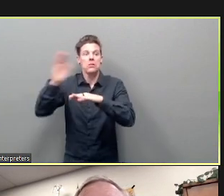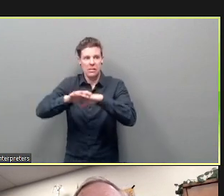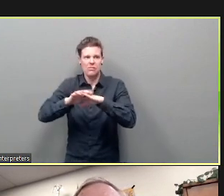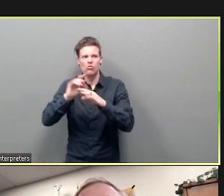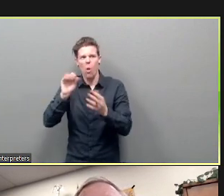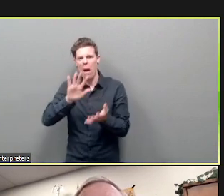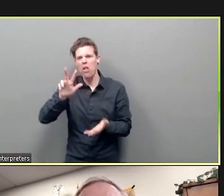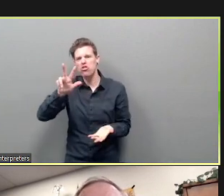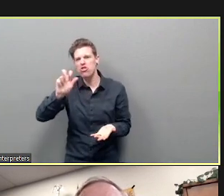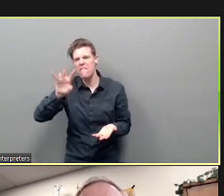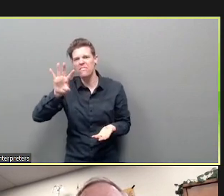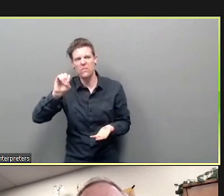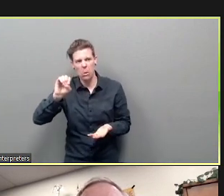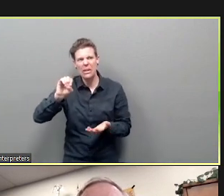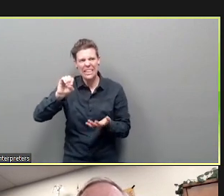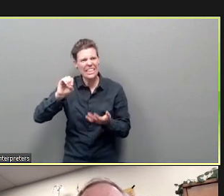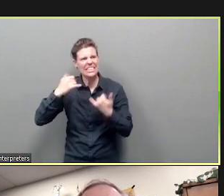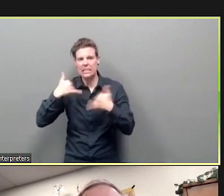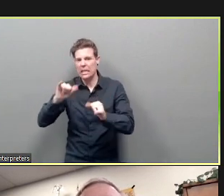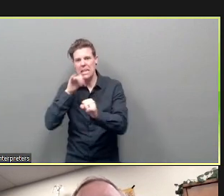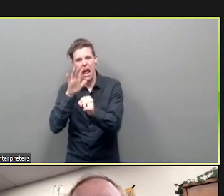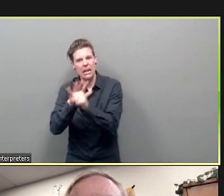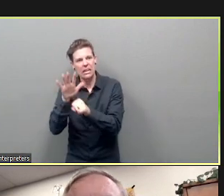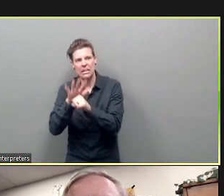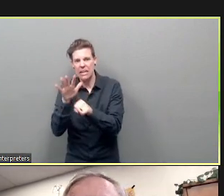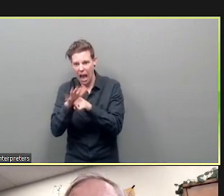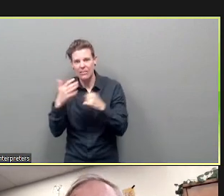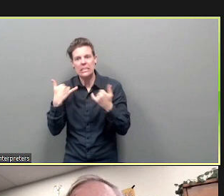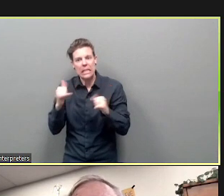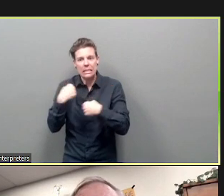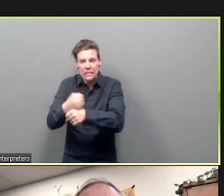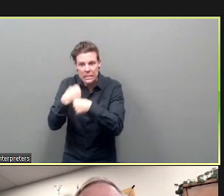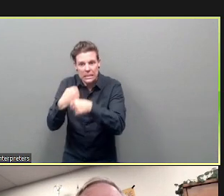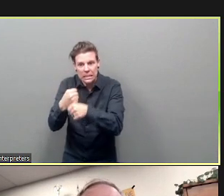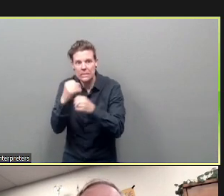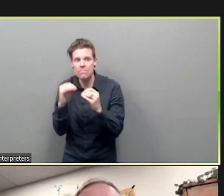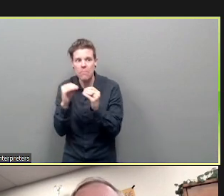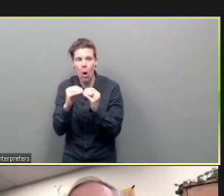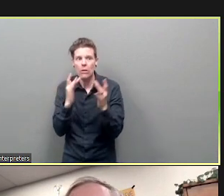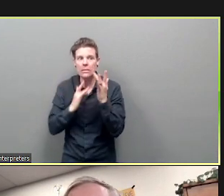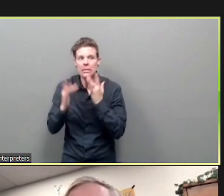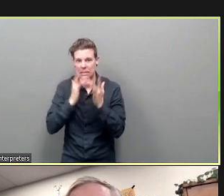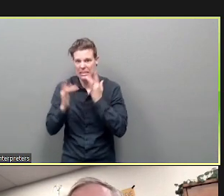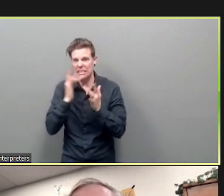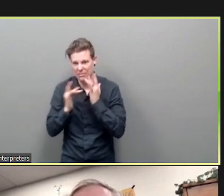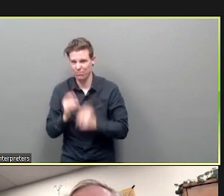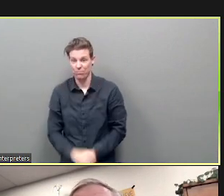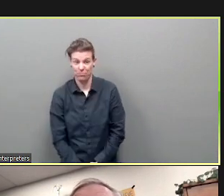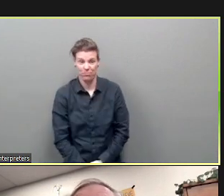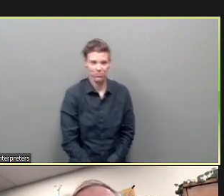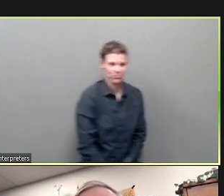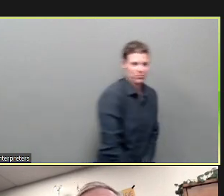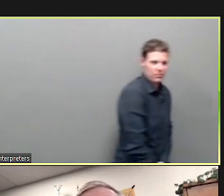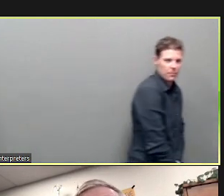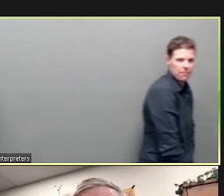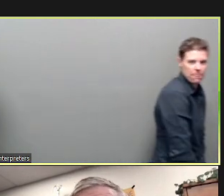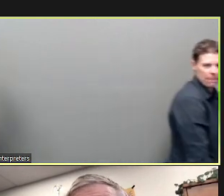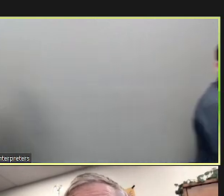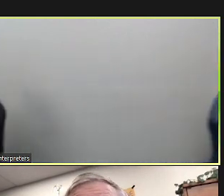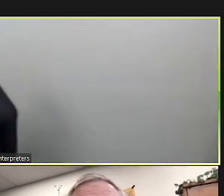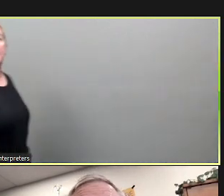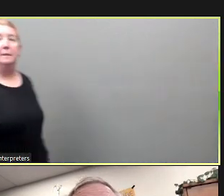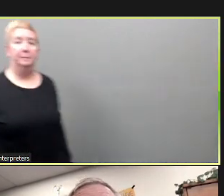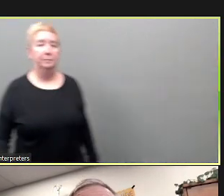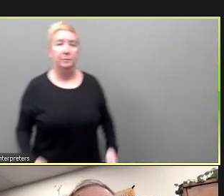loss of BAM-EDI and Regeneron. Remdesivir, we've been giving remdesivir in this state for 2